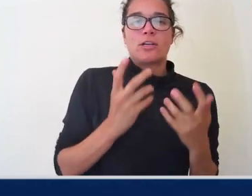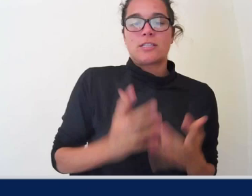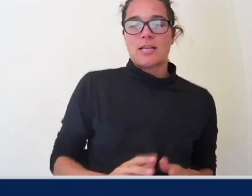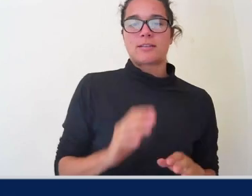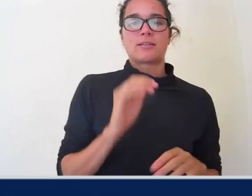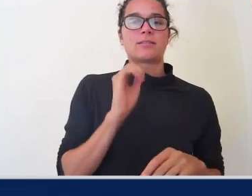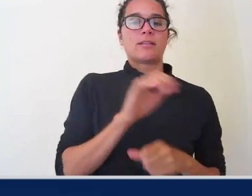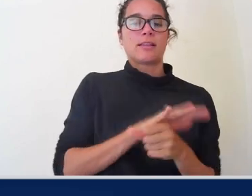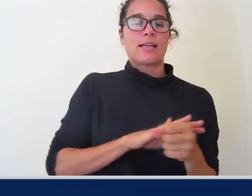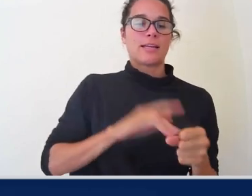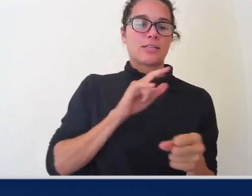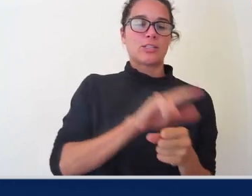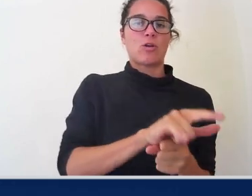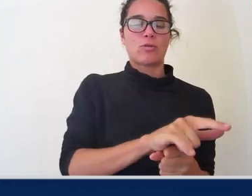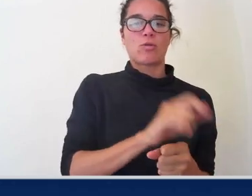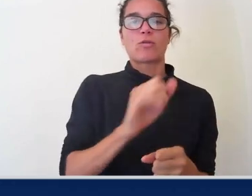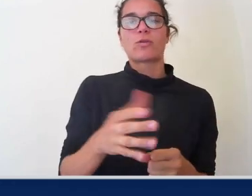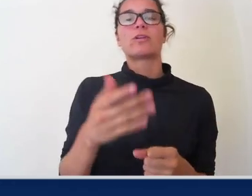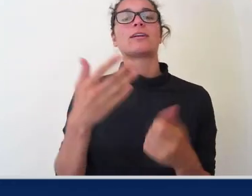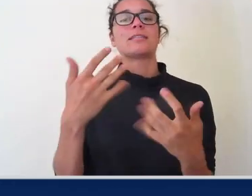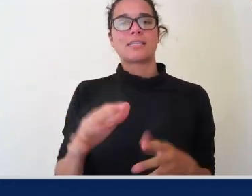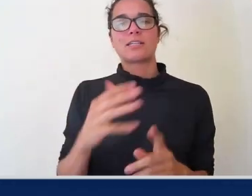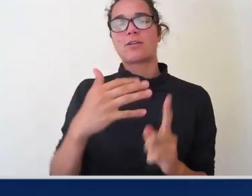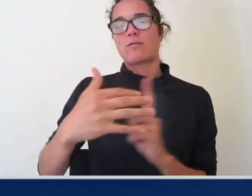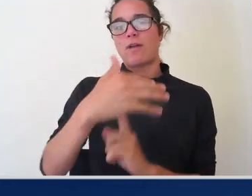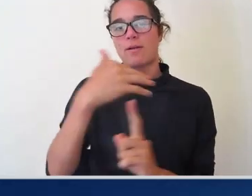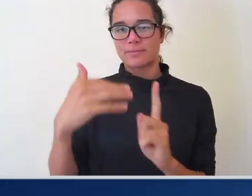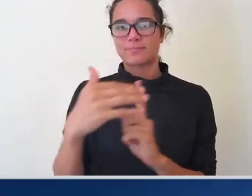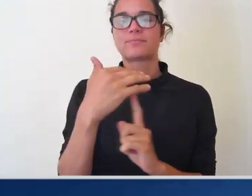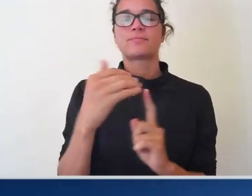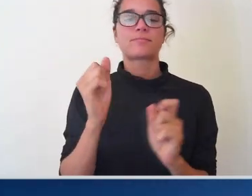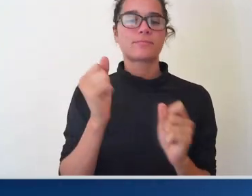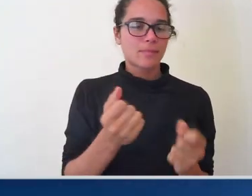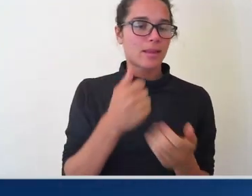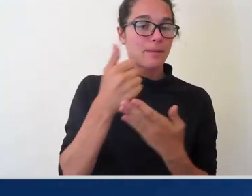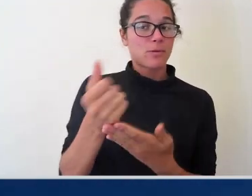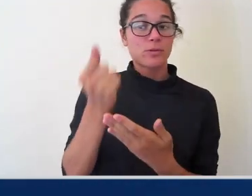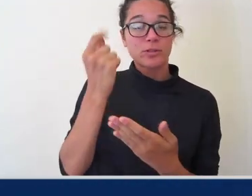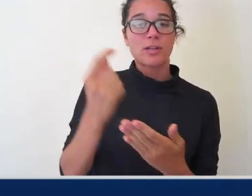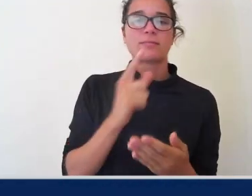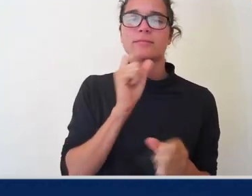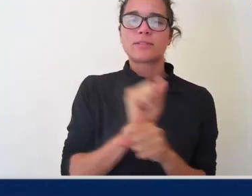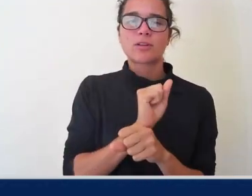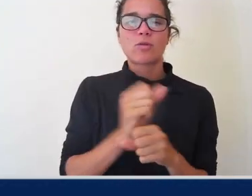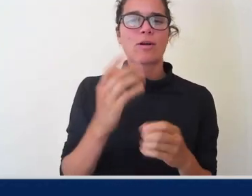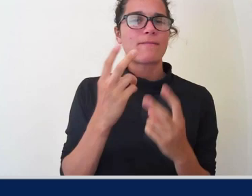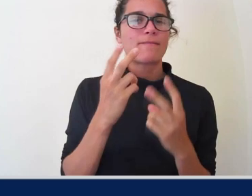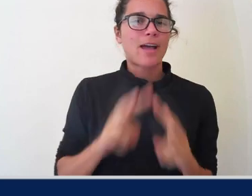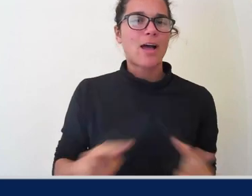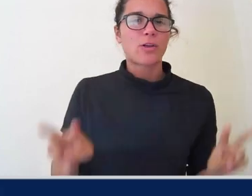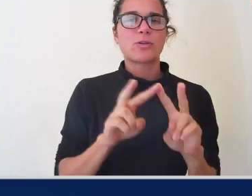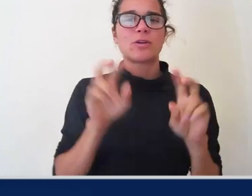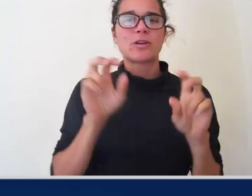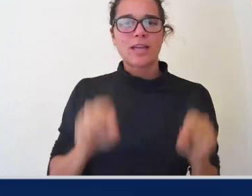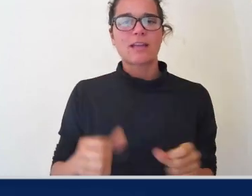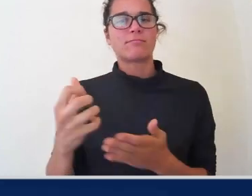right? Because that will help you understand the value that you can get out of Control Tower, right? Okay. Because we want to make sure